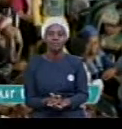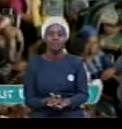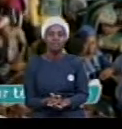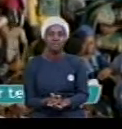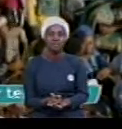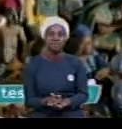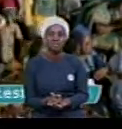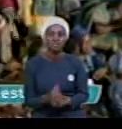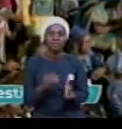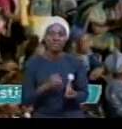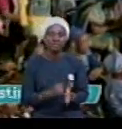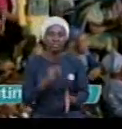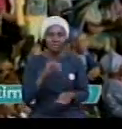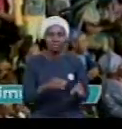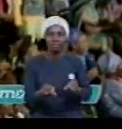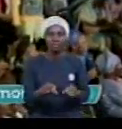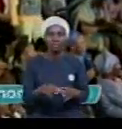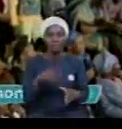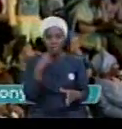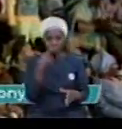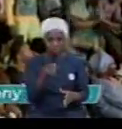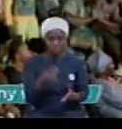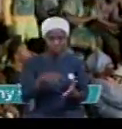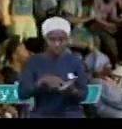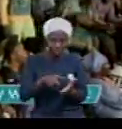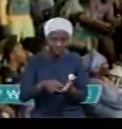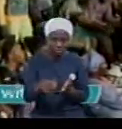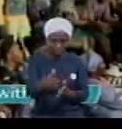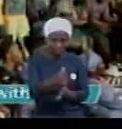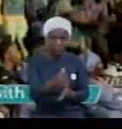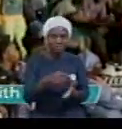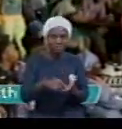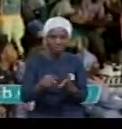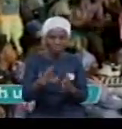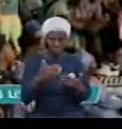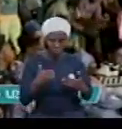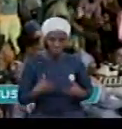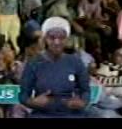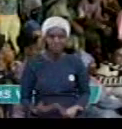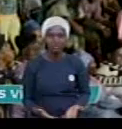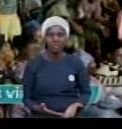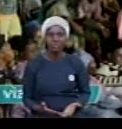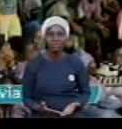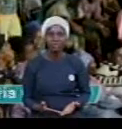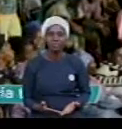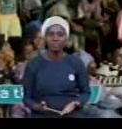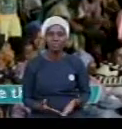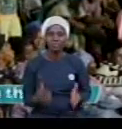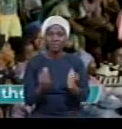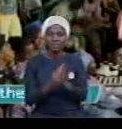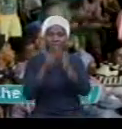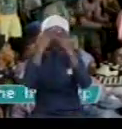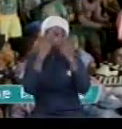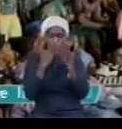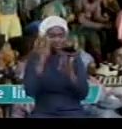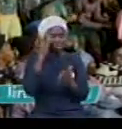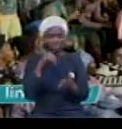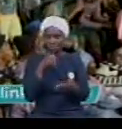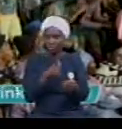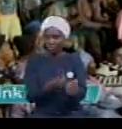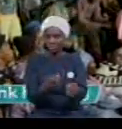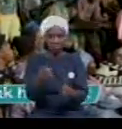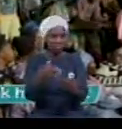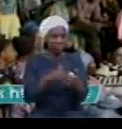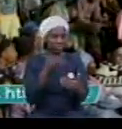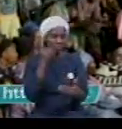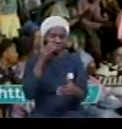to check your body. Check. The pain will not go home with you. That sorrow will not go home with you.